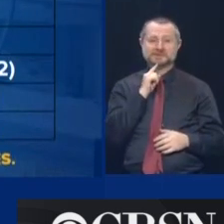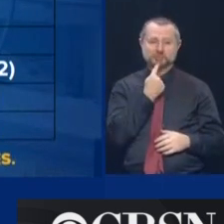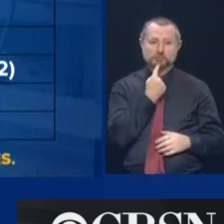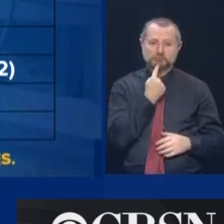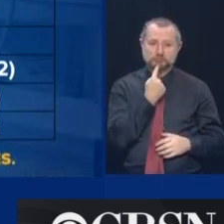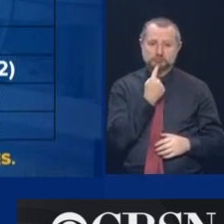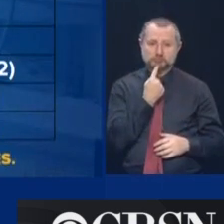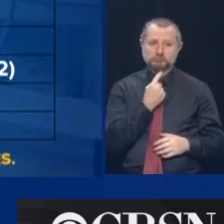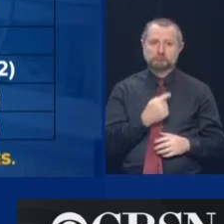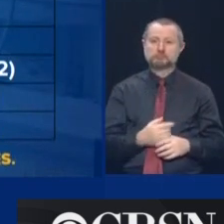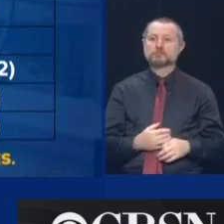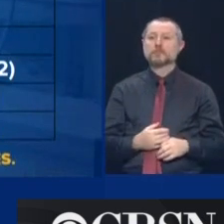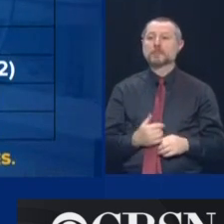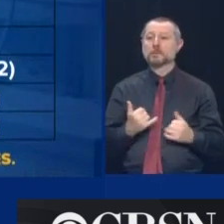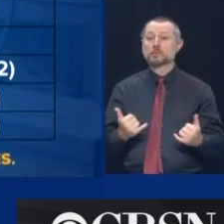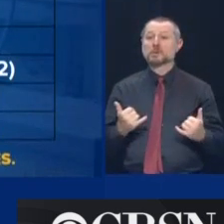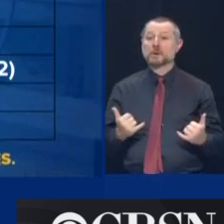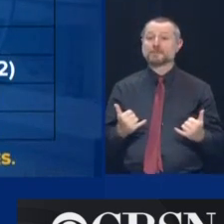Today,